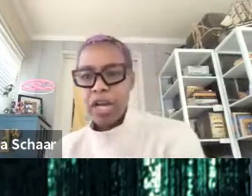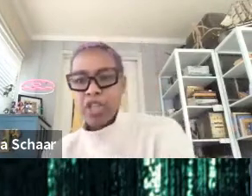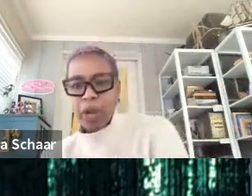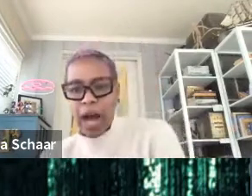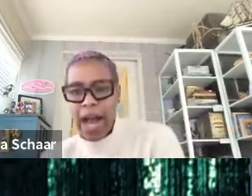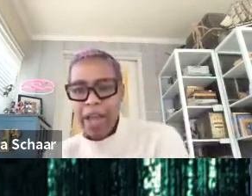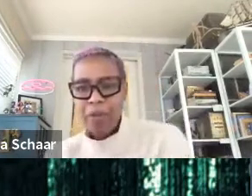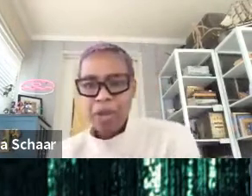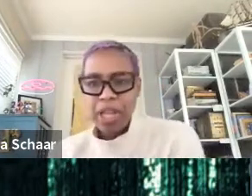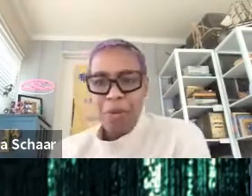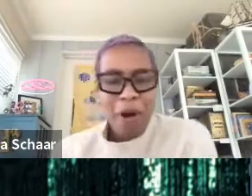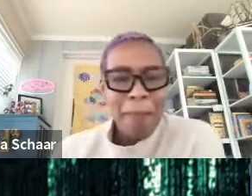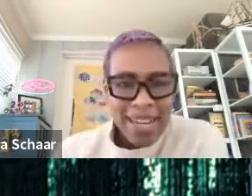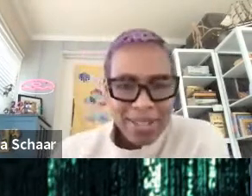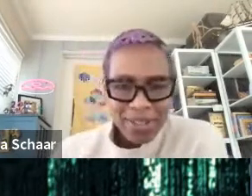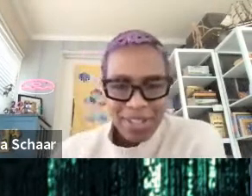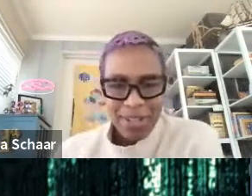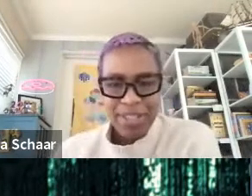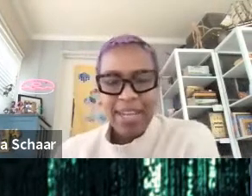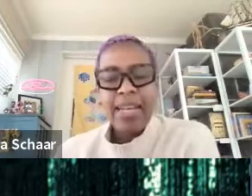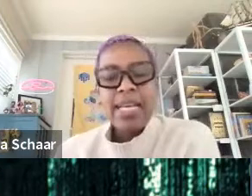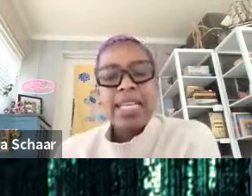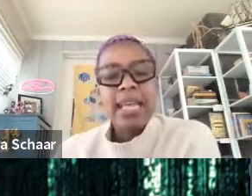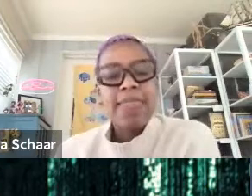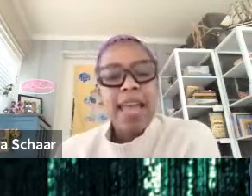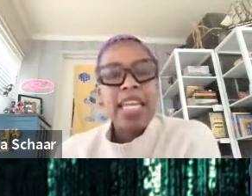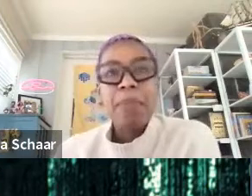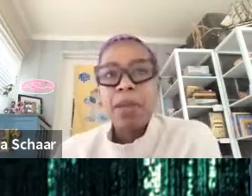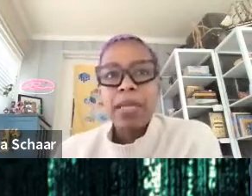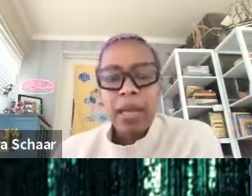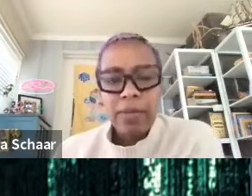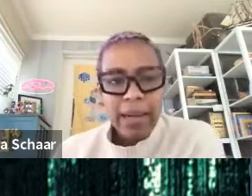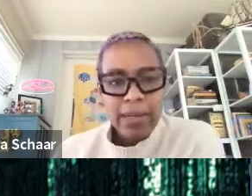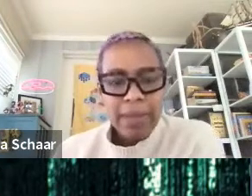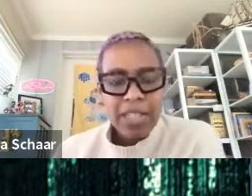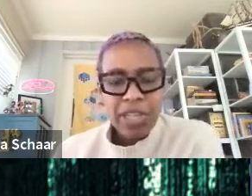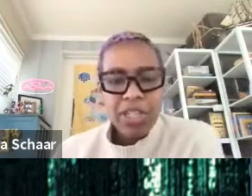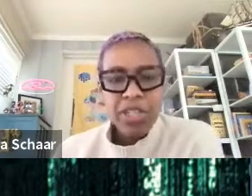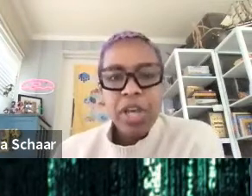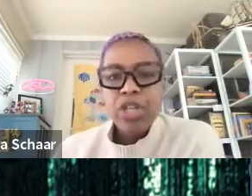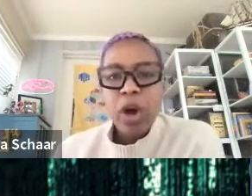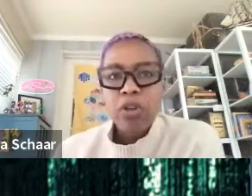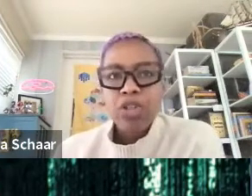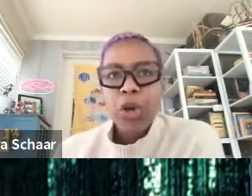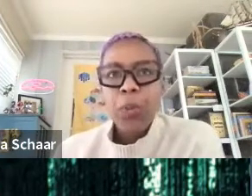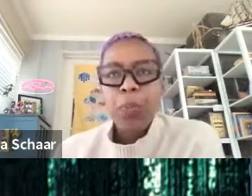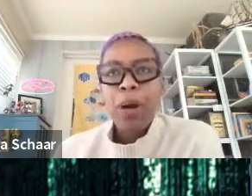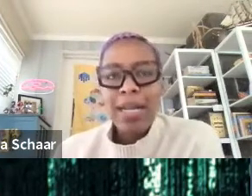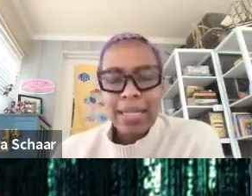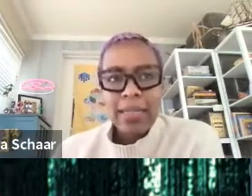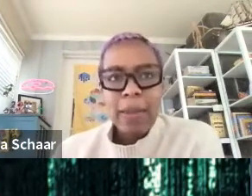along. So what I really want my students to understand is that they need to be using their radical imaginations to